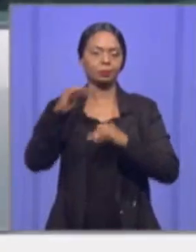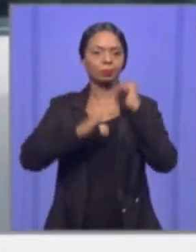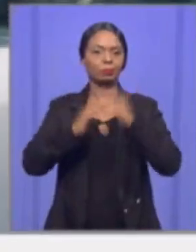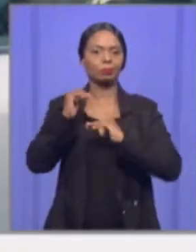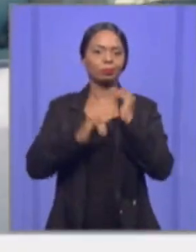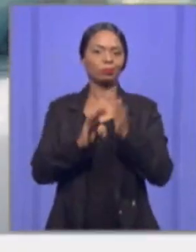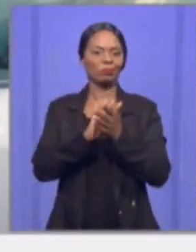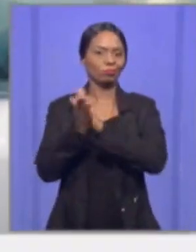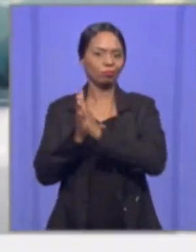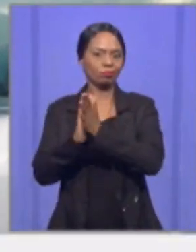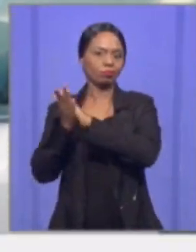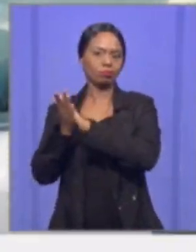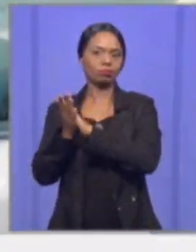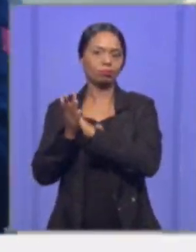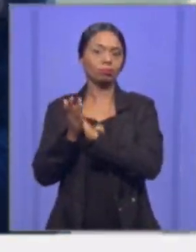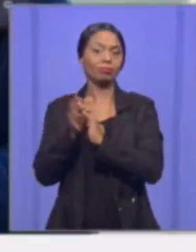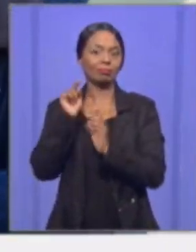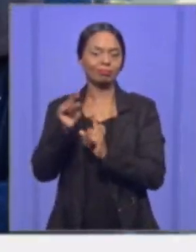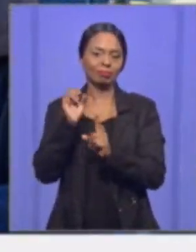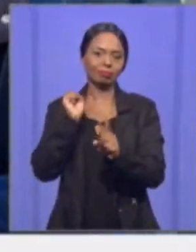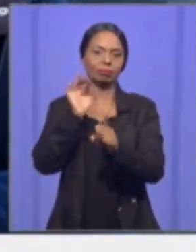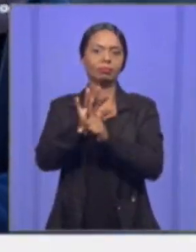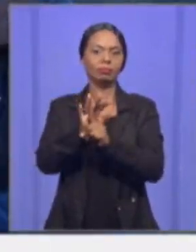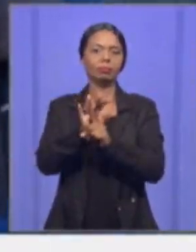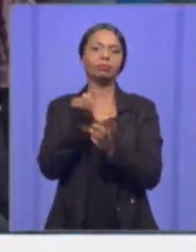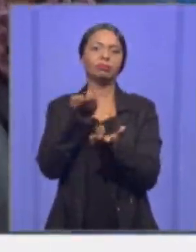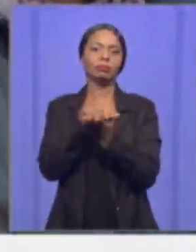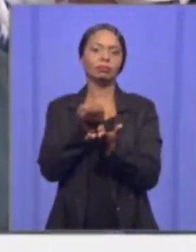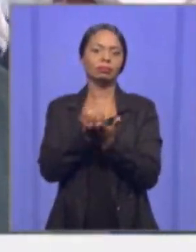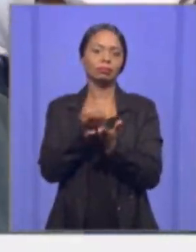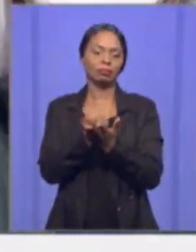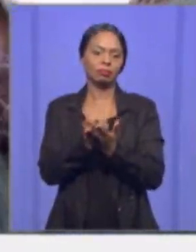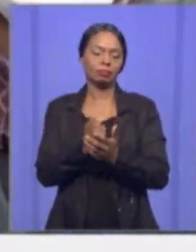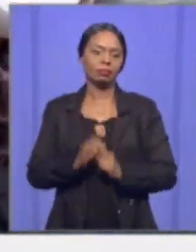for social and economical. And also